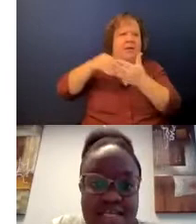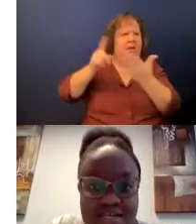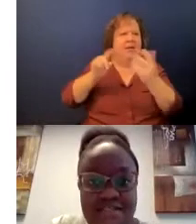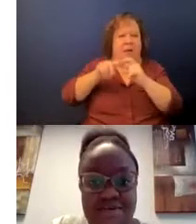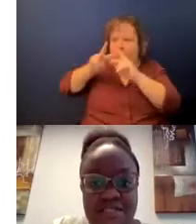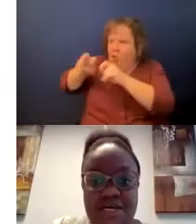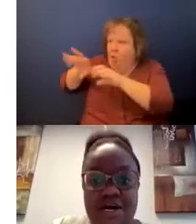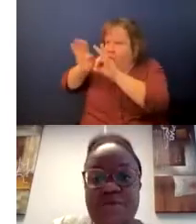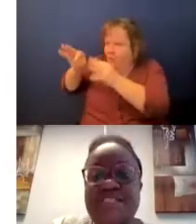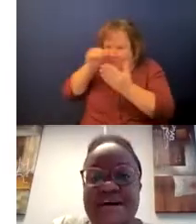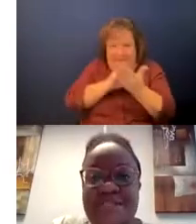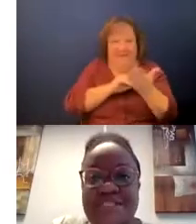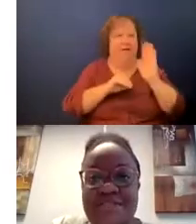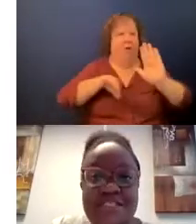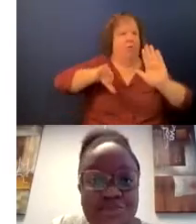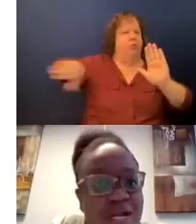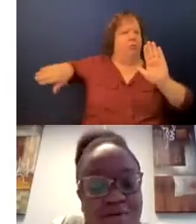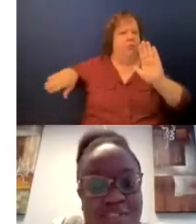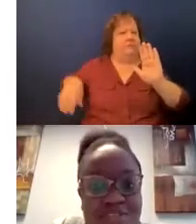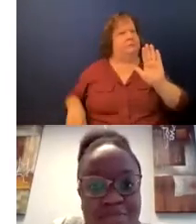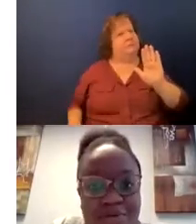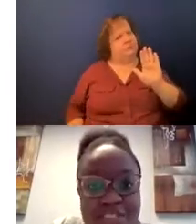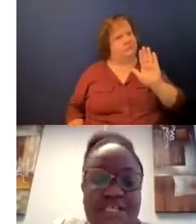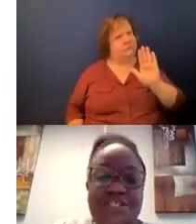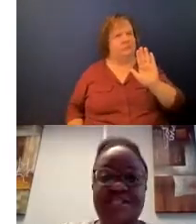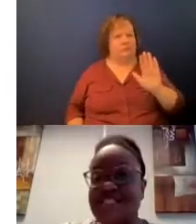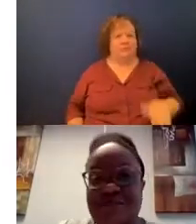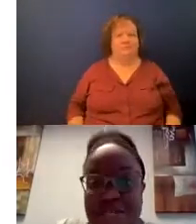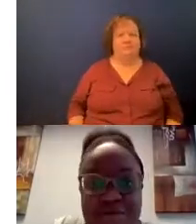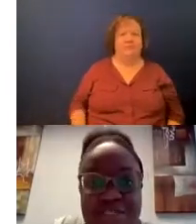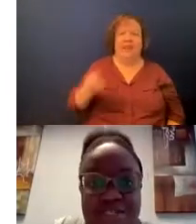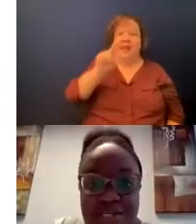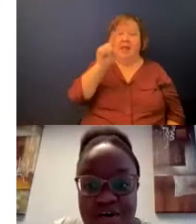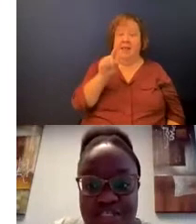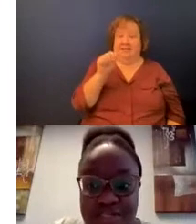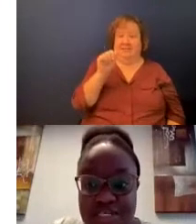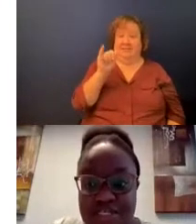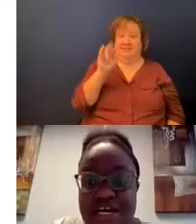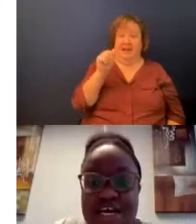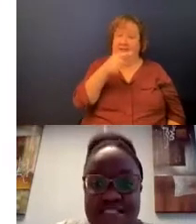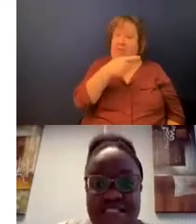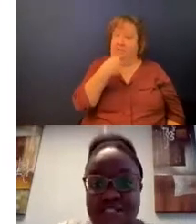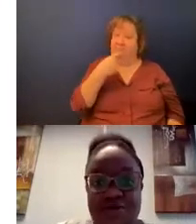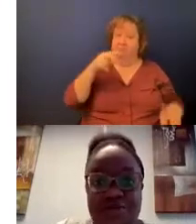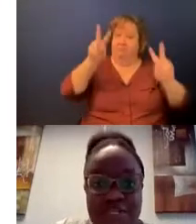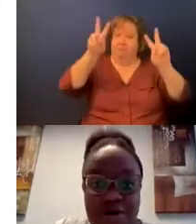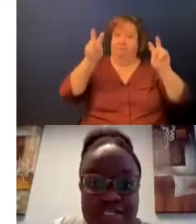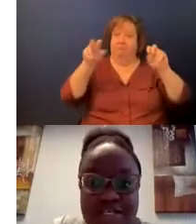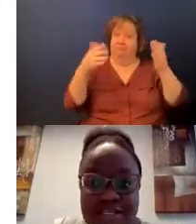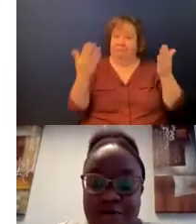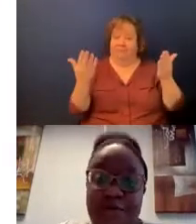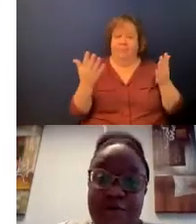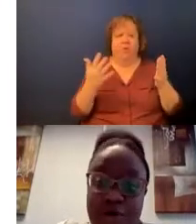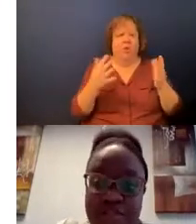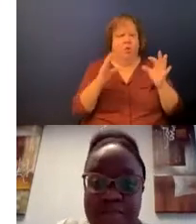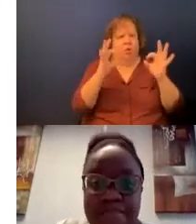the standards, right? Who determines this is what counts as credible research, this is what counts as rigorous research? Isn't it, to put it honestly,